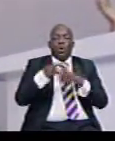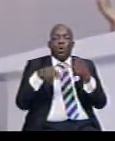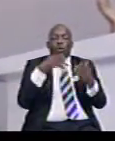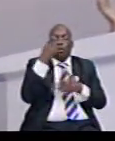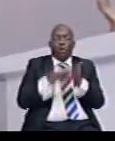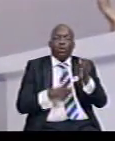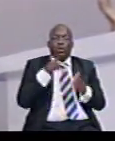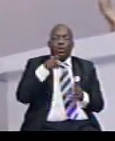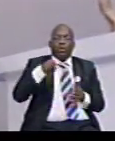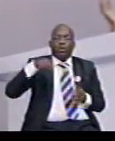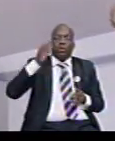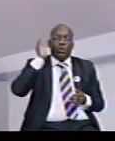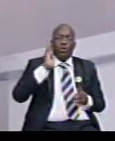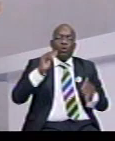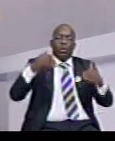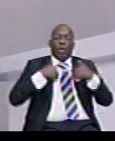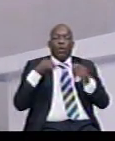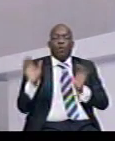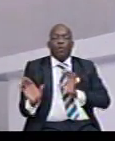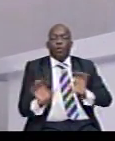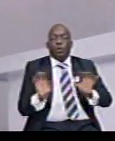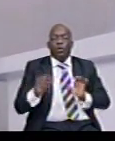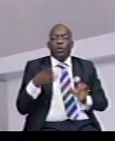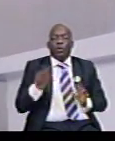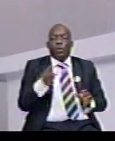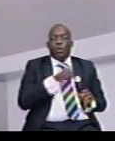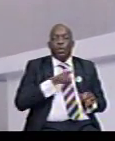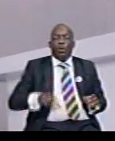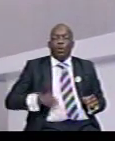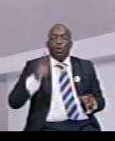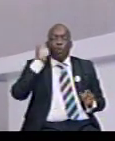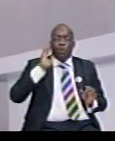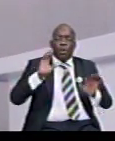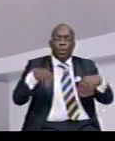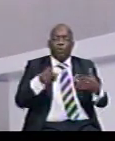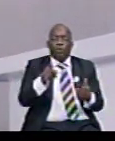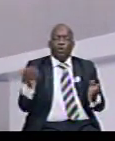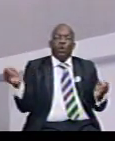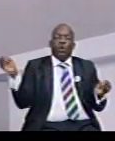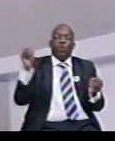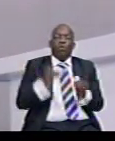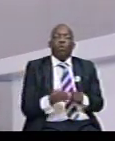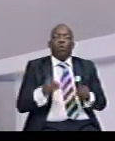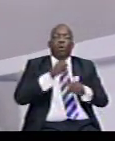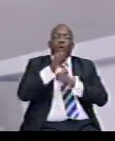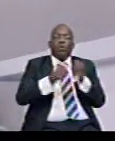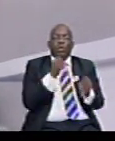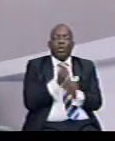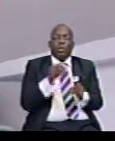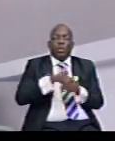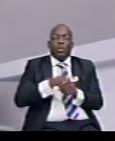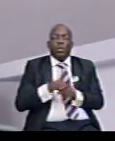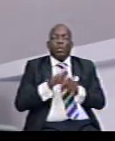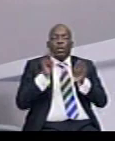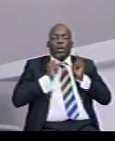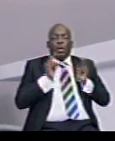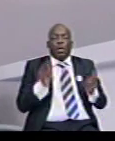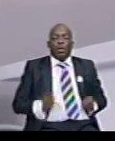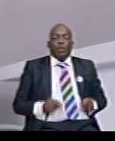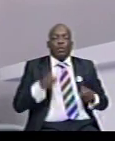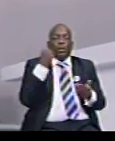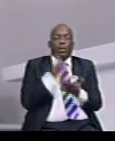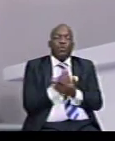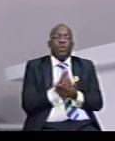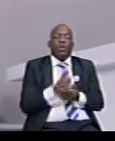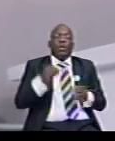you have not done, the Lord will give you the extra years in health, in